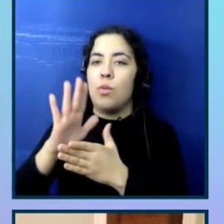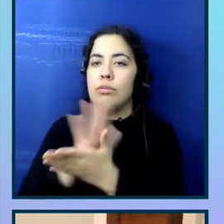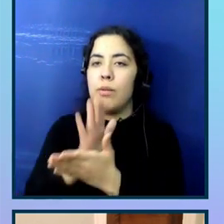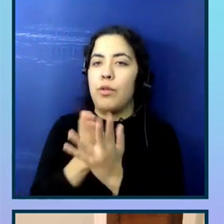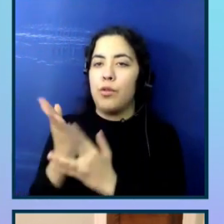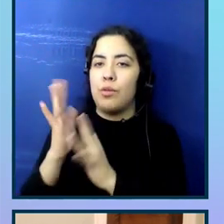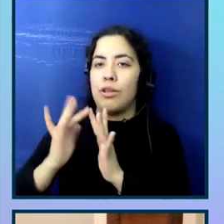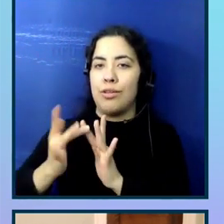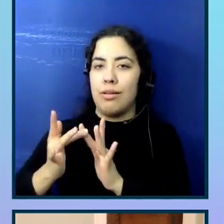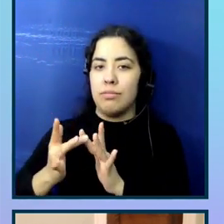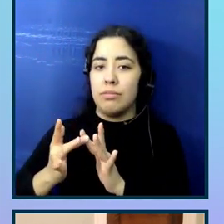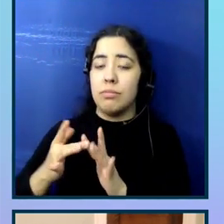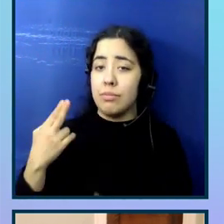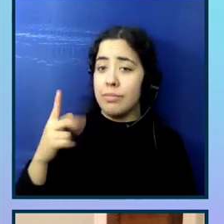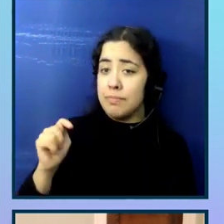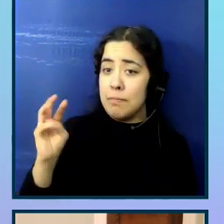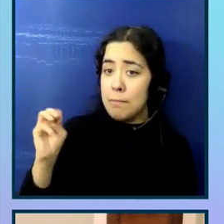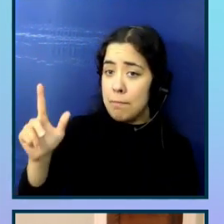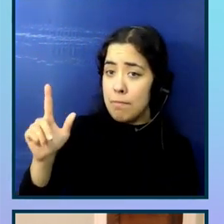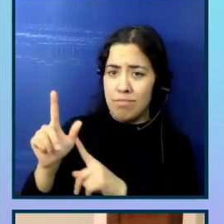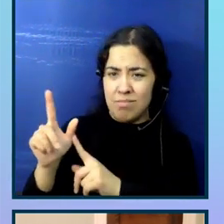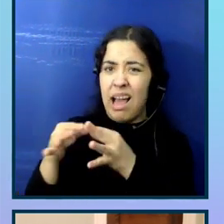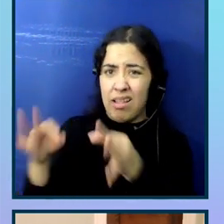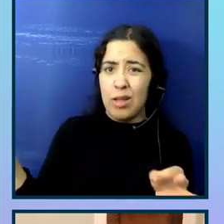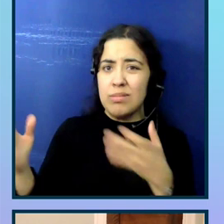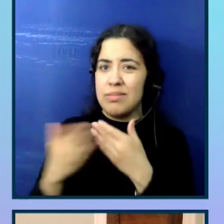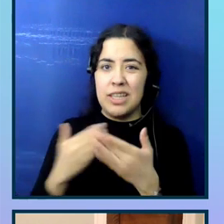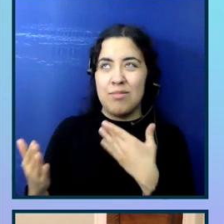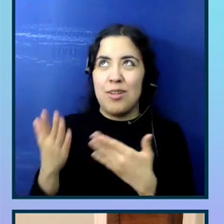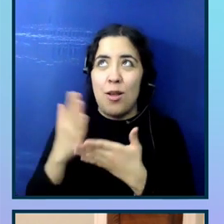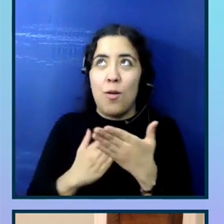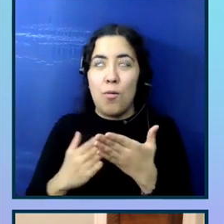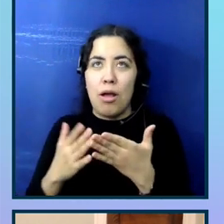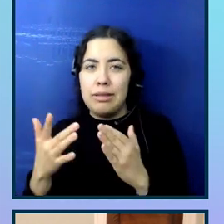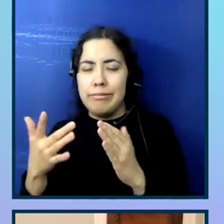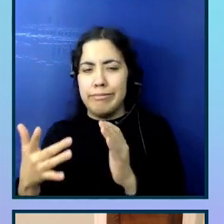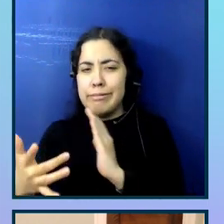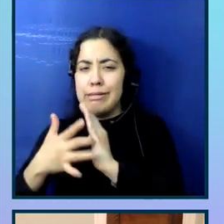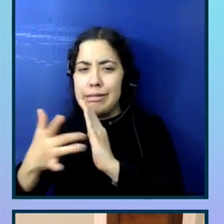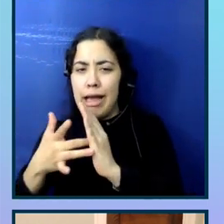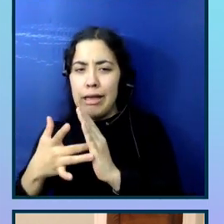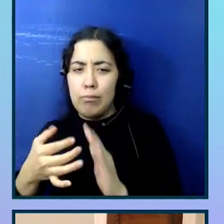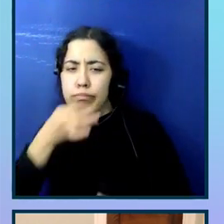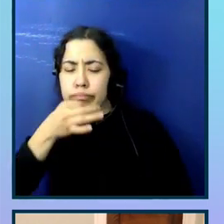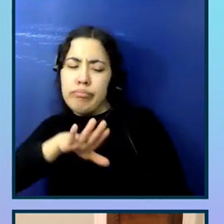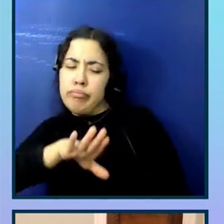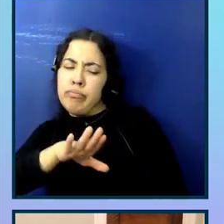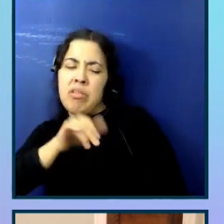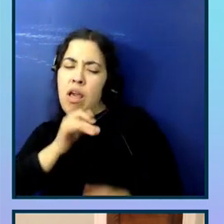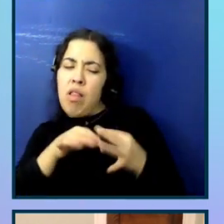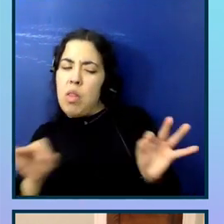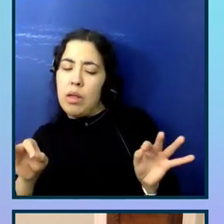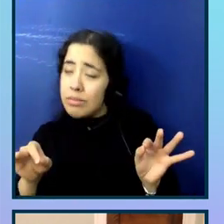HTML is very much a language, no matter what some tech bro might tell you. There are